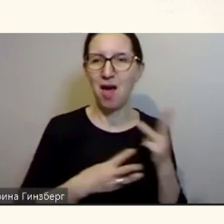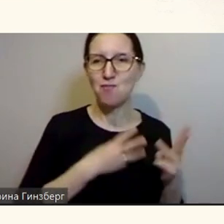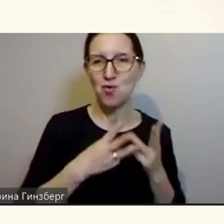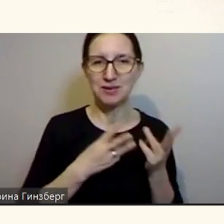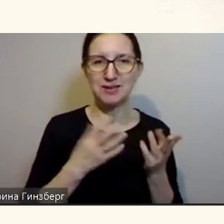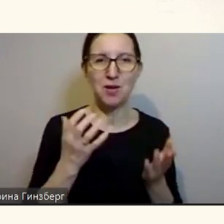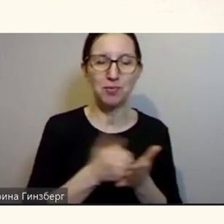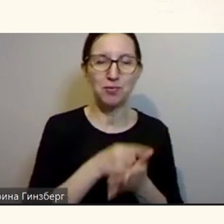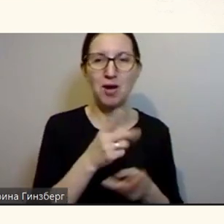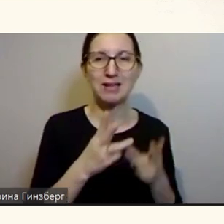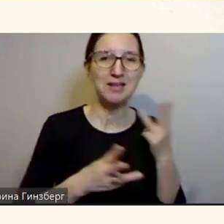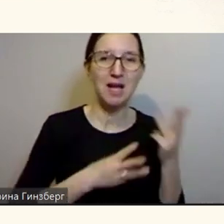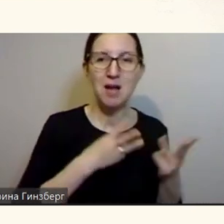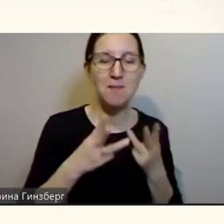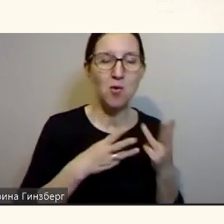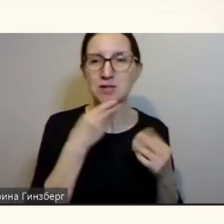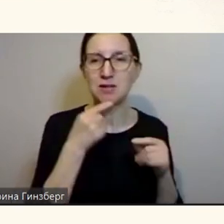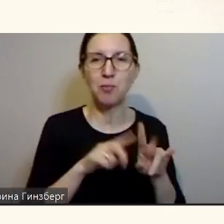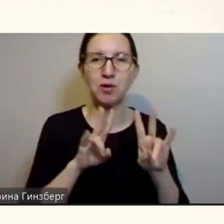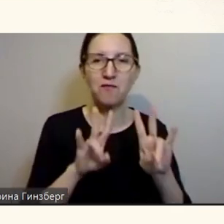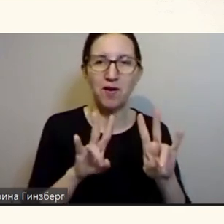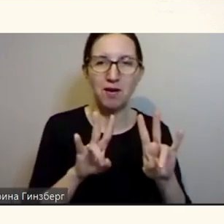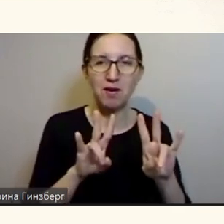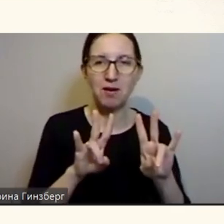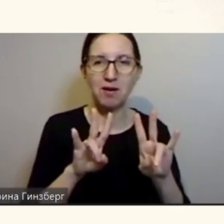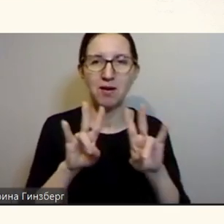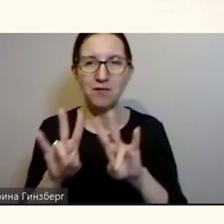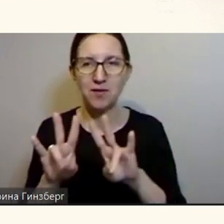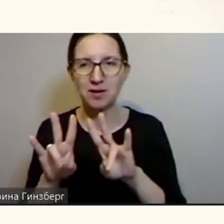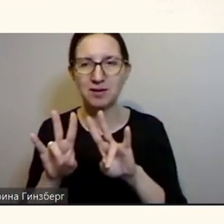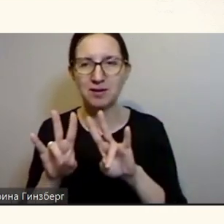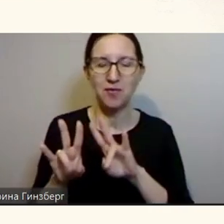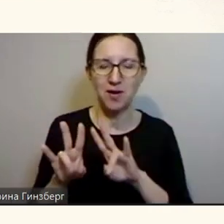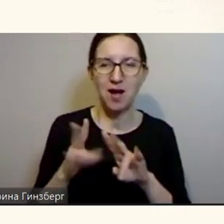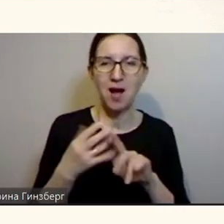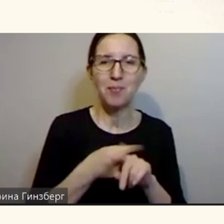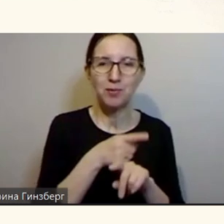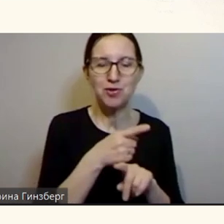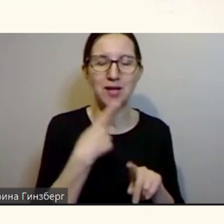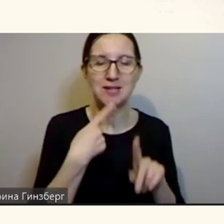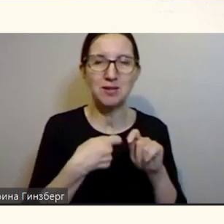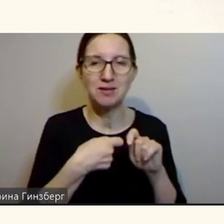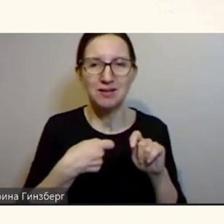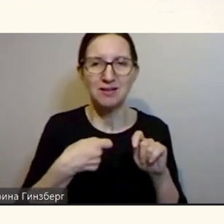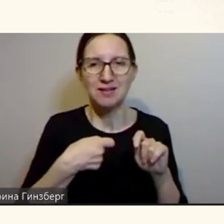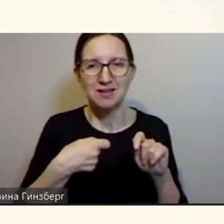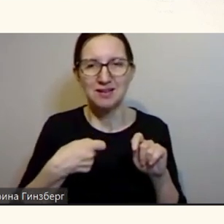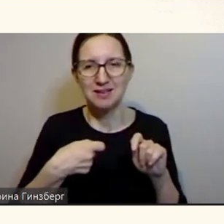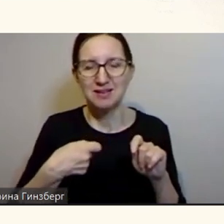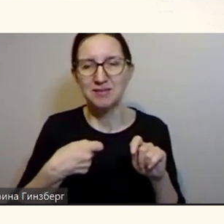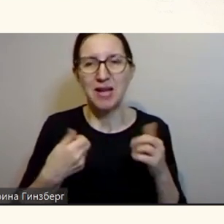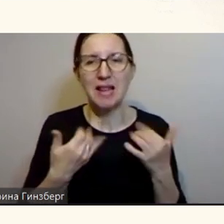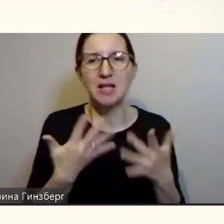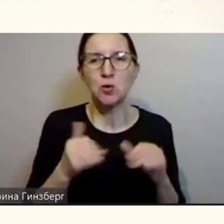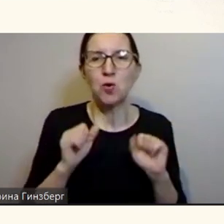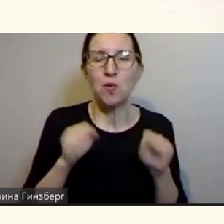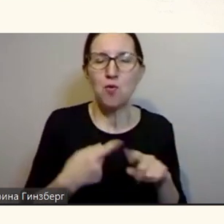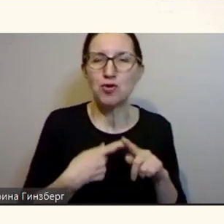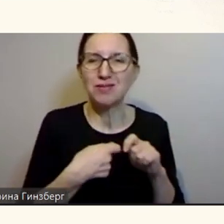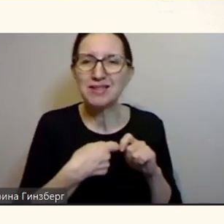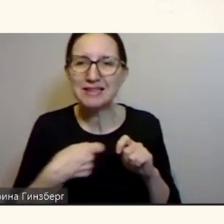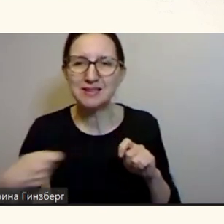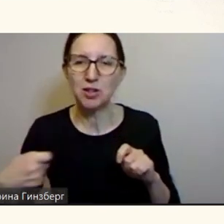the emotions being stretched and stretched and stretched, and with the same force that it was if you were just looking at it, you